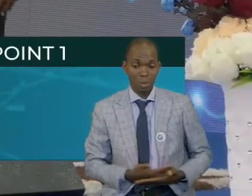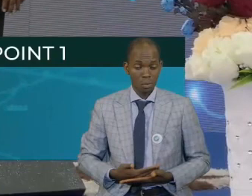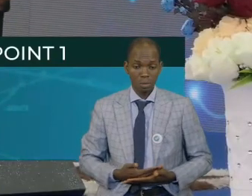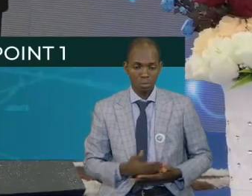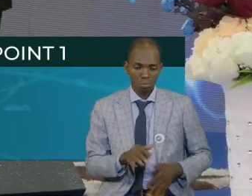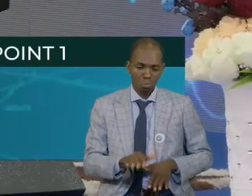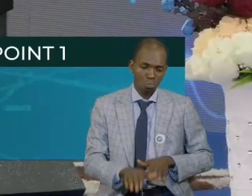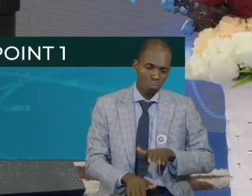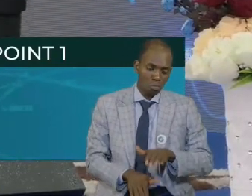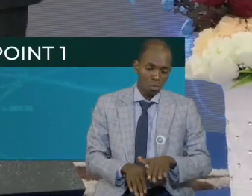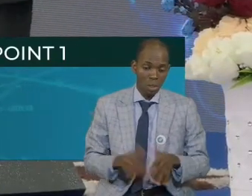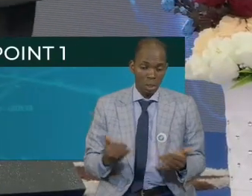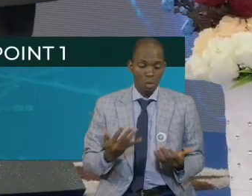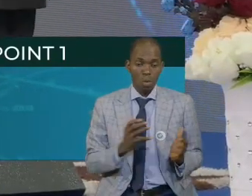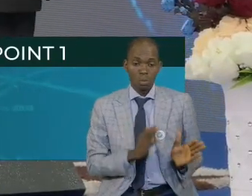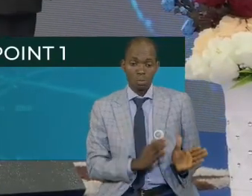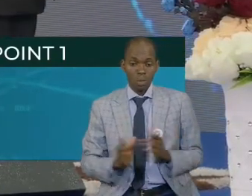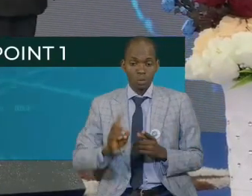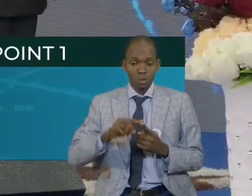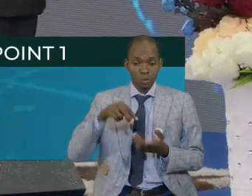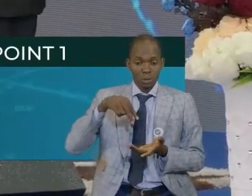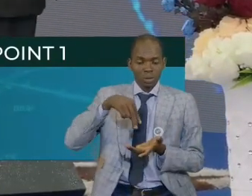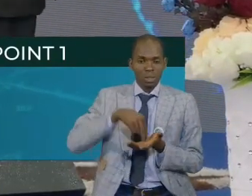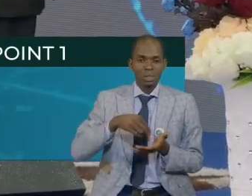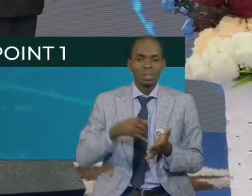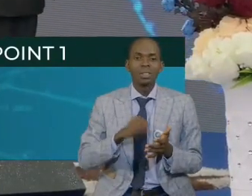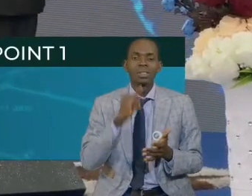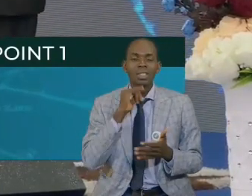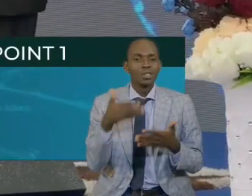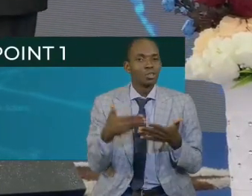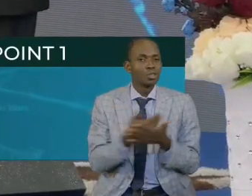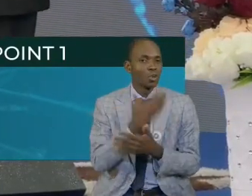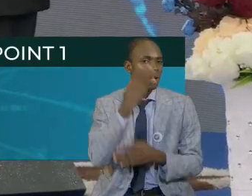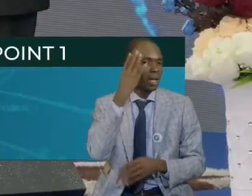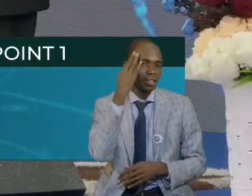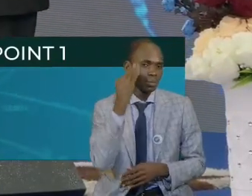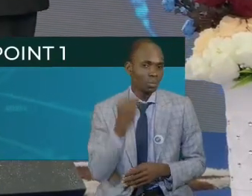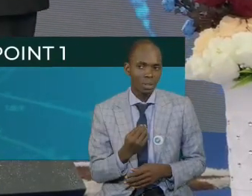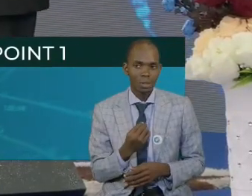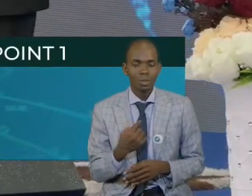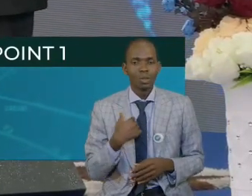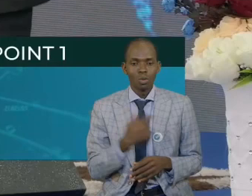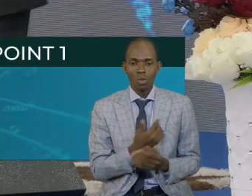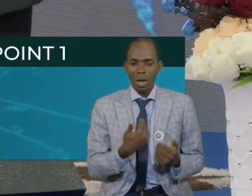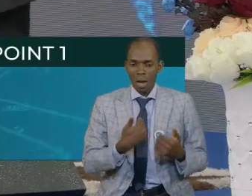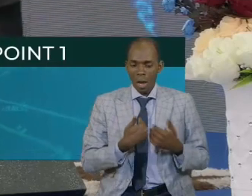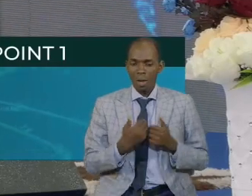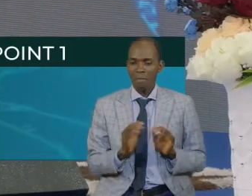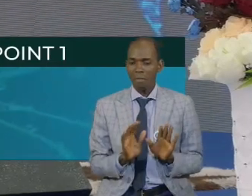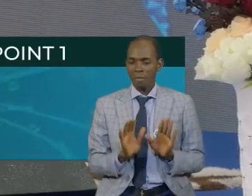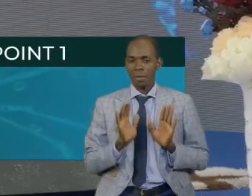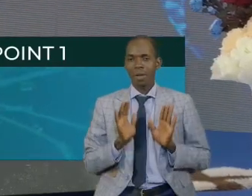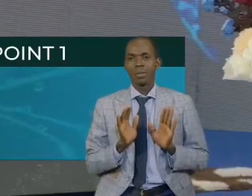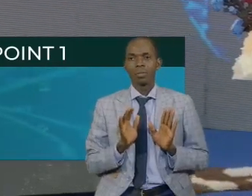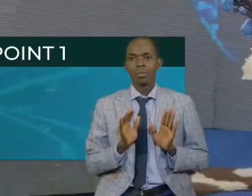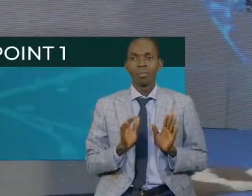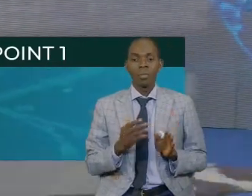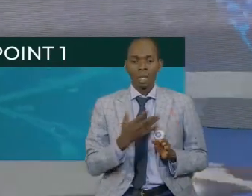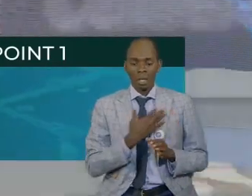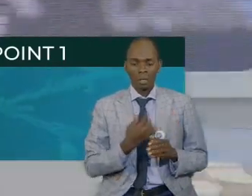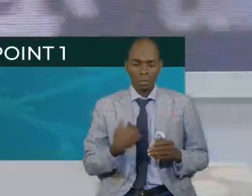stand. It's a new experience. We fear. Eventually we're